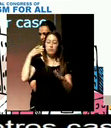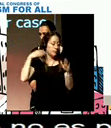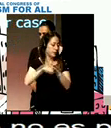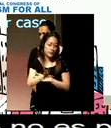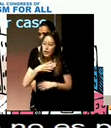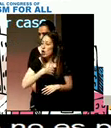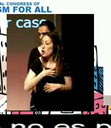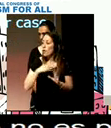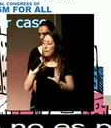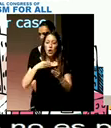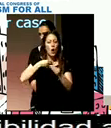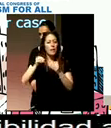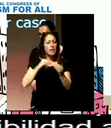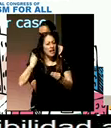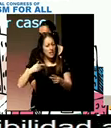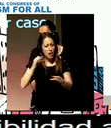perfectly preserved.